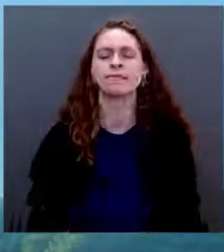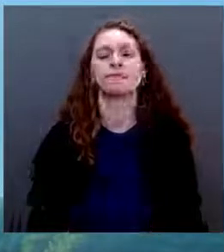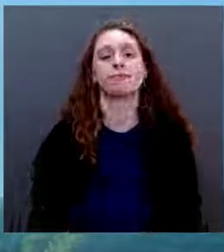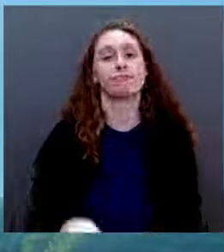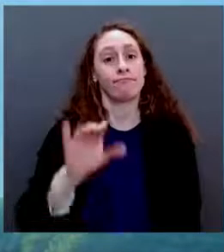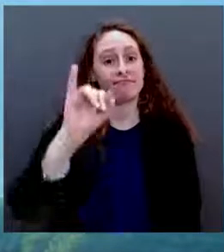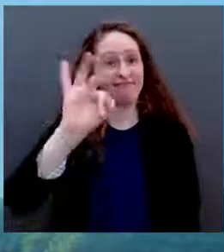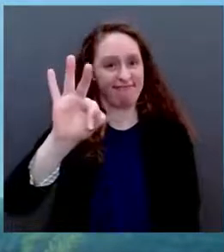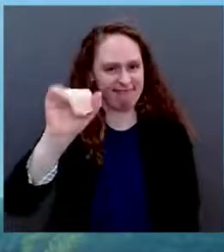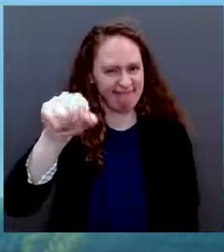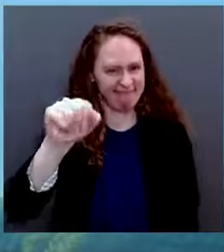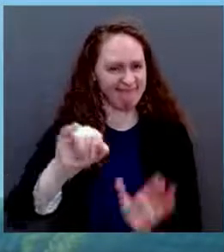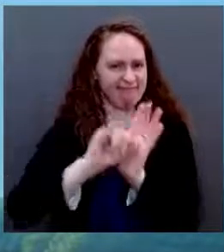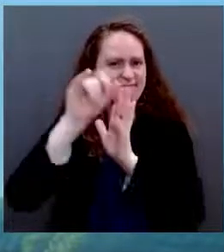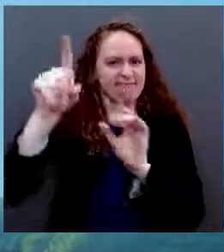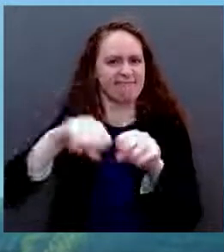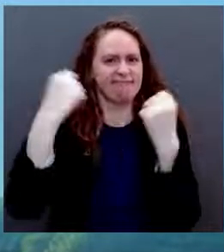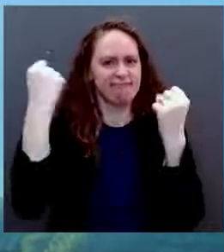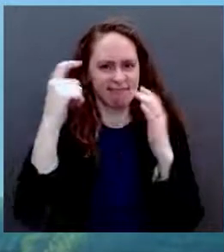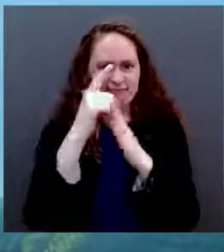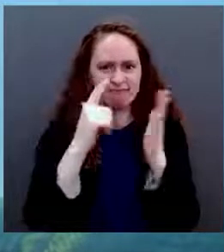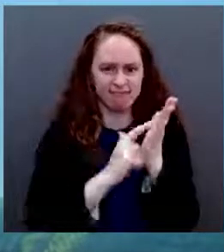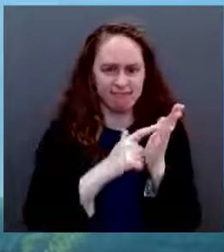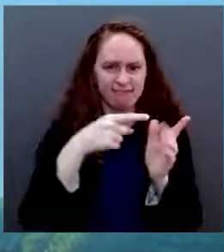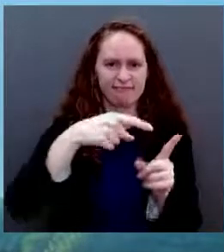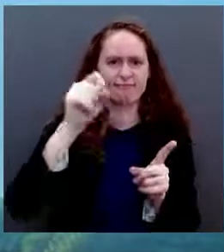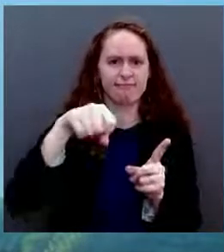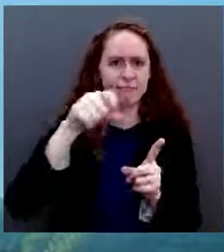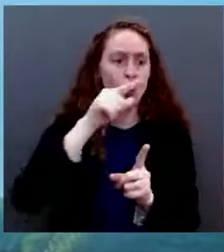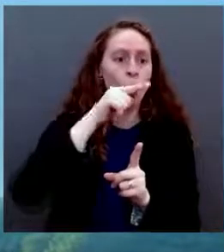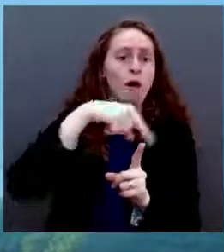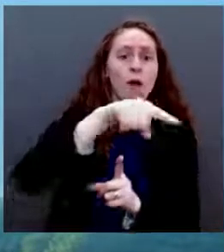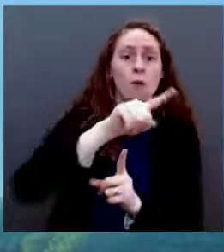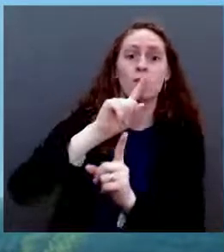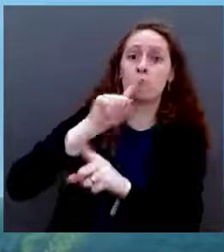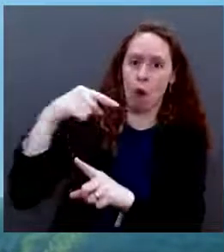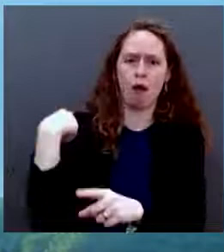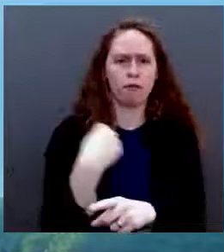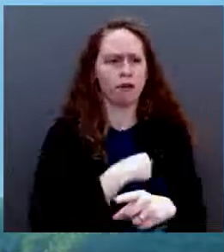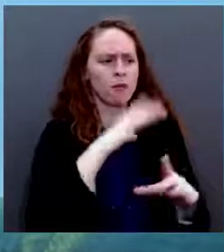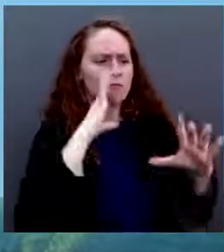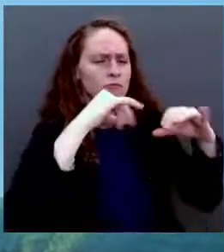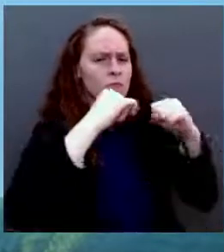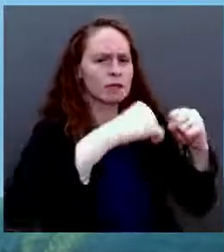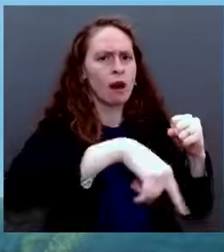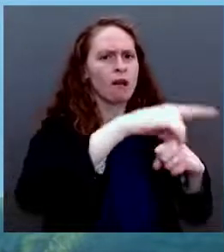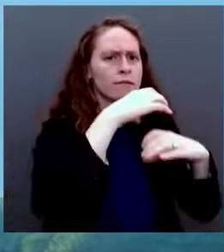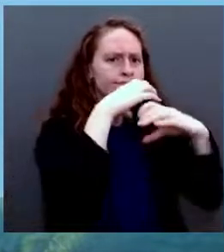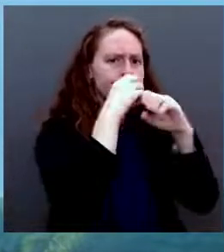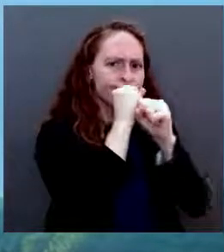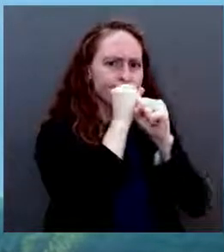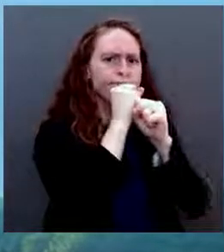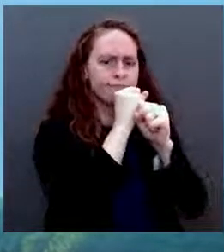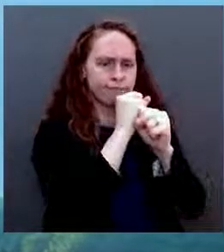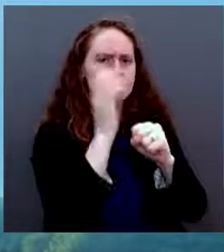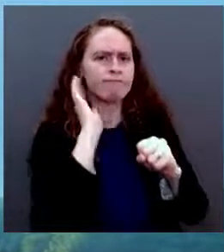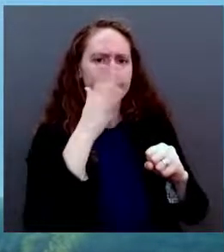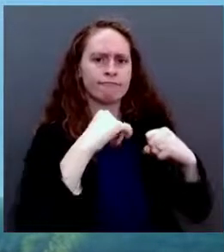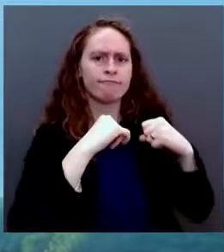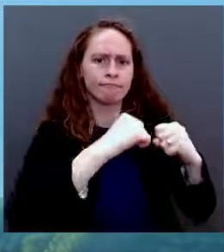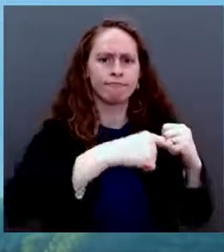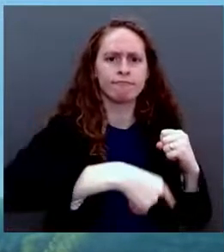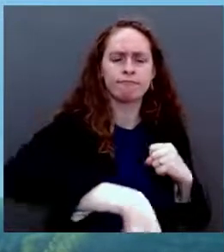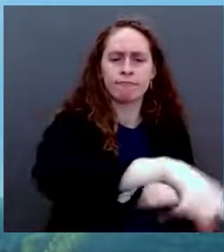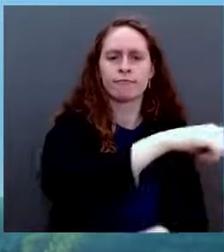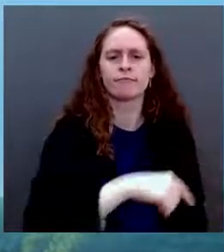new employee and contractor anti-retaliation protections, which Congress passed in 2020.